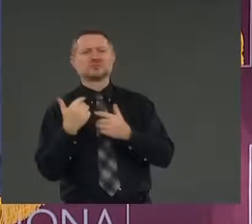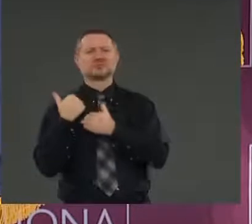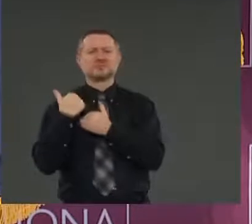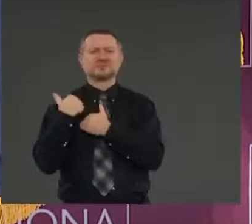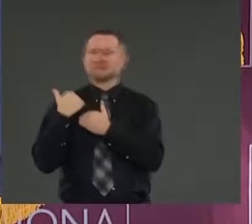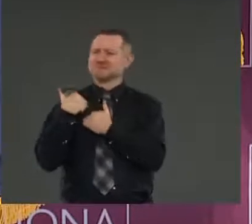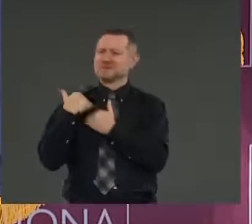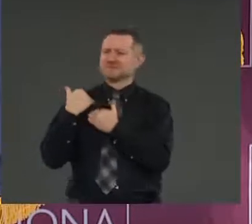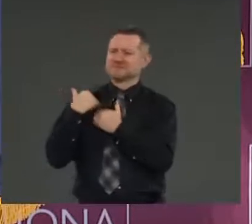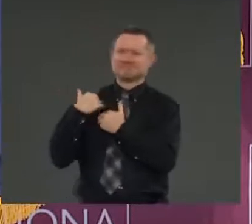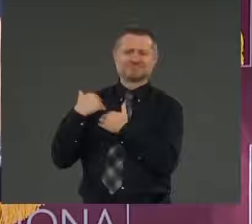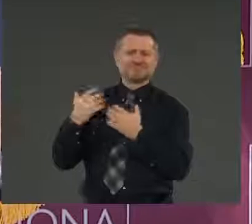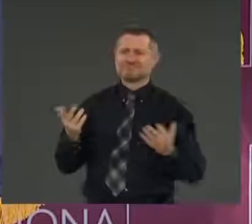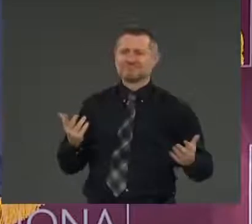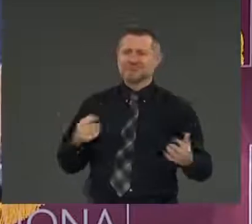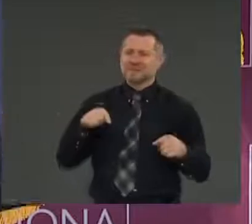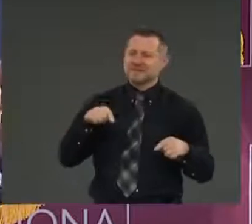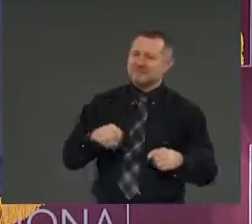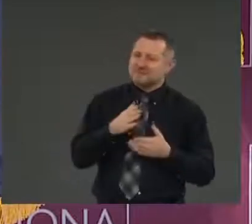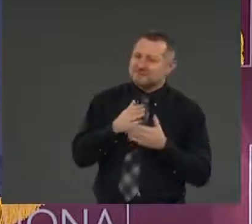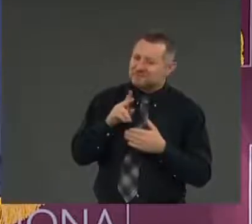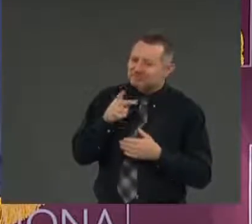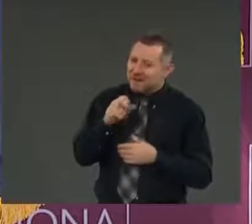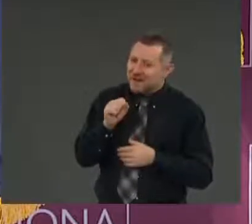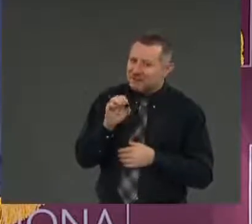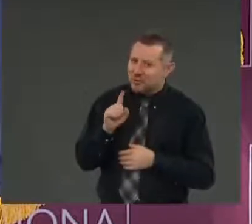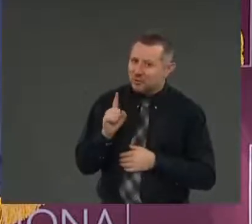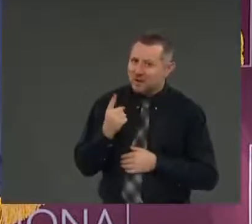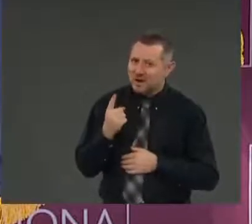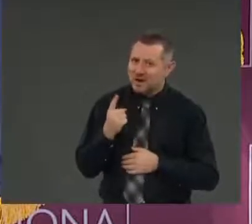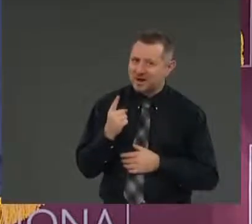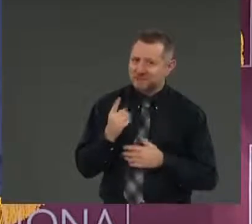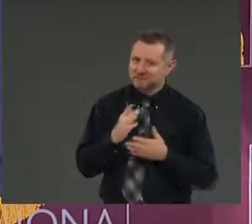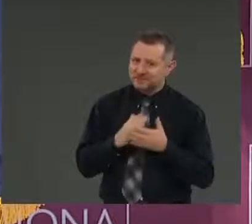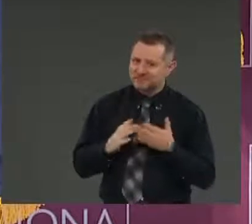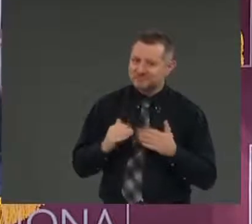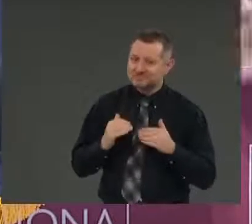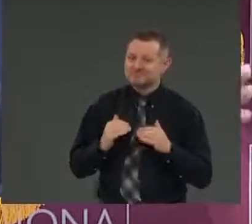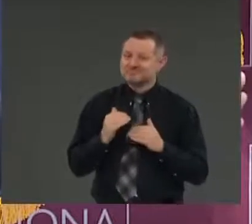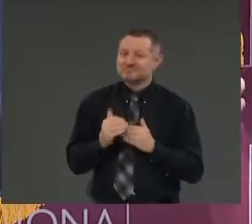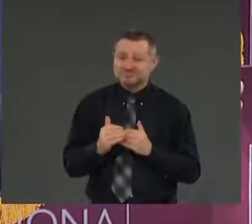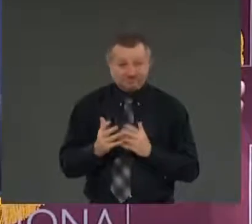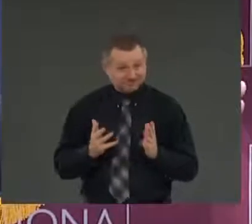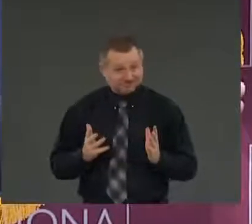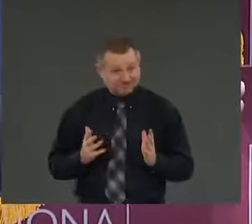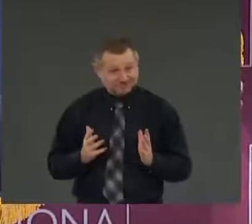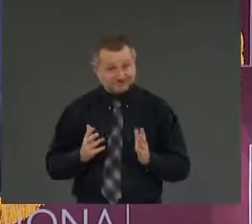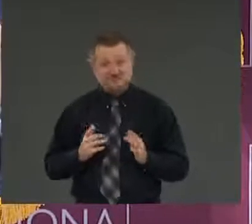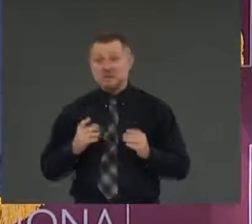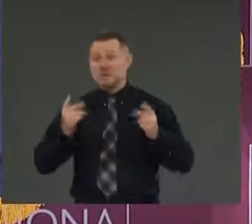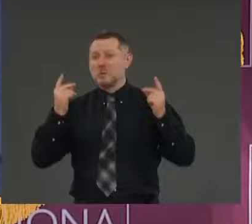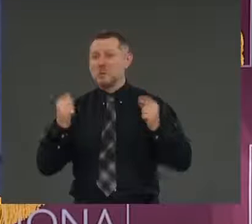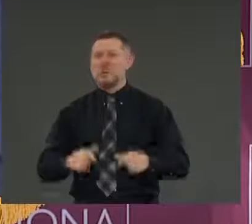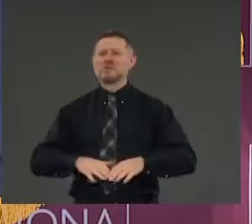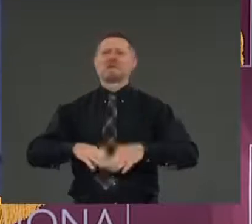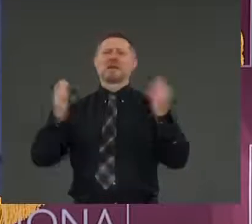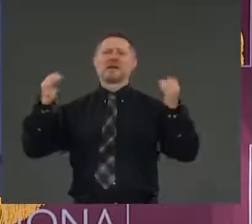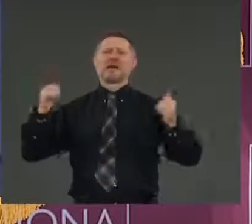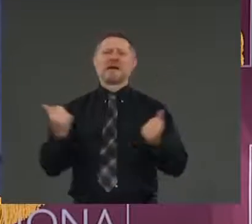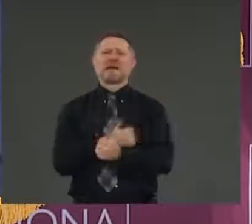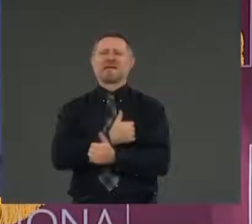only phase 1. Part of the intelligence of the system is you don't go from 0 to 60 miles an hour. You go